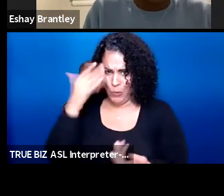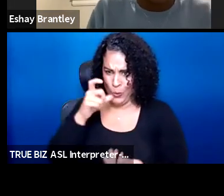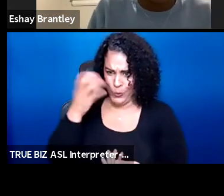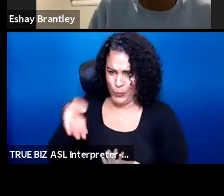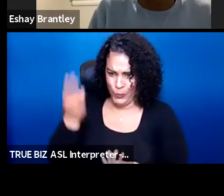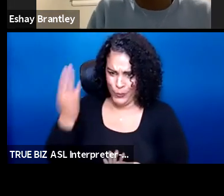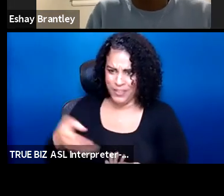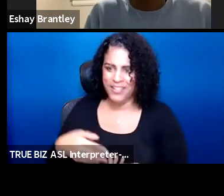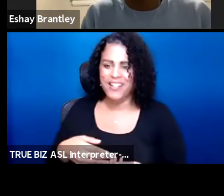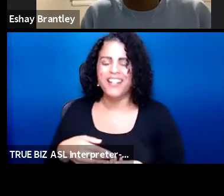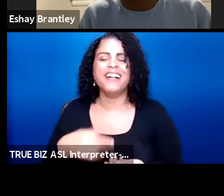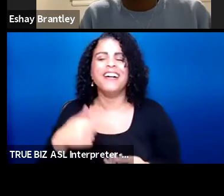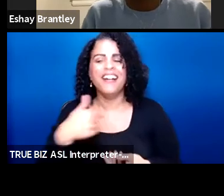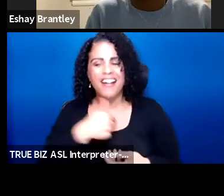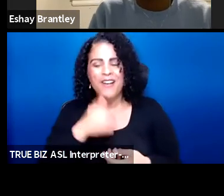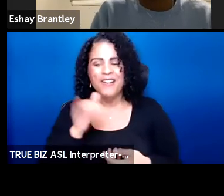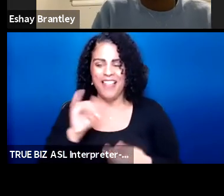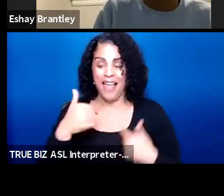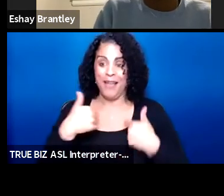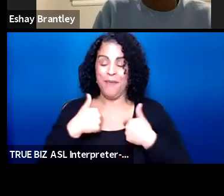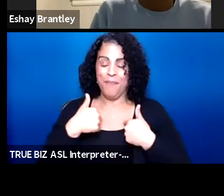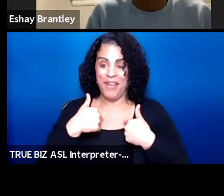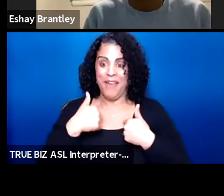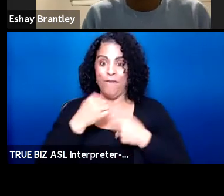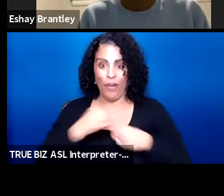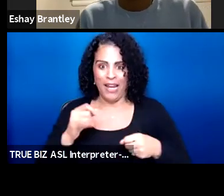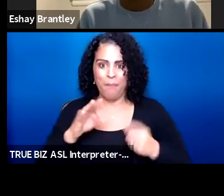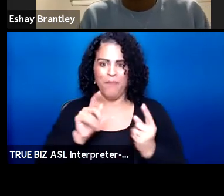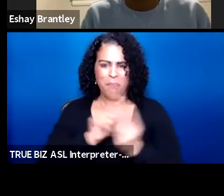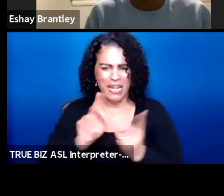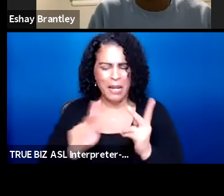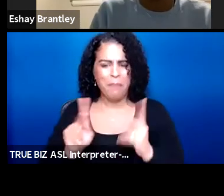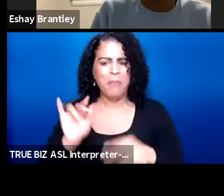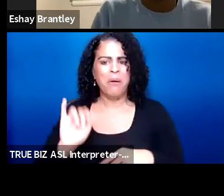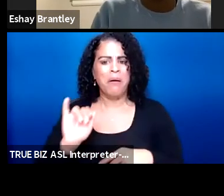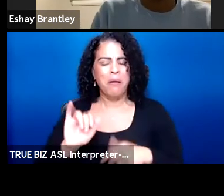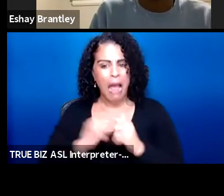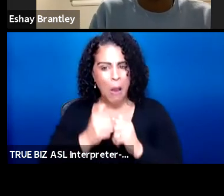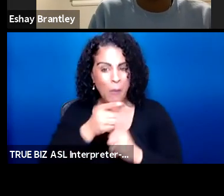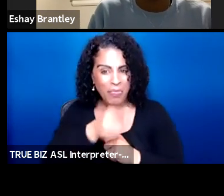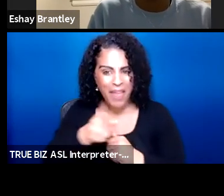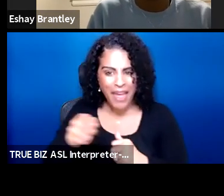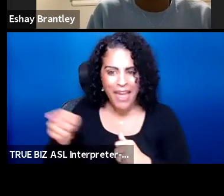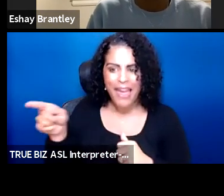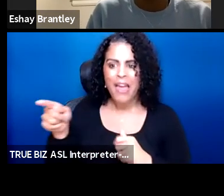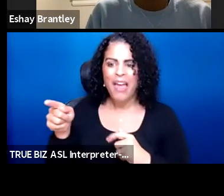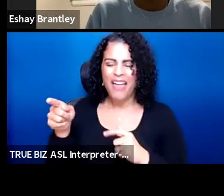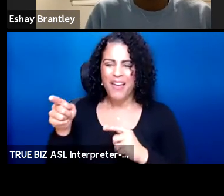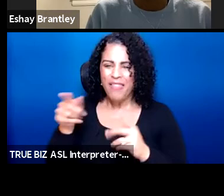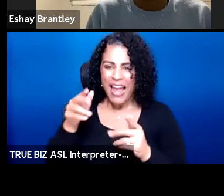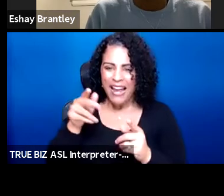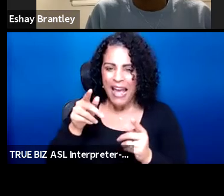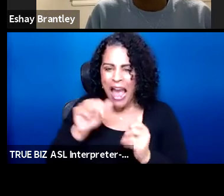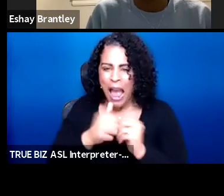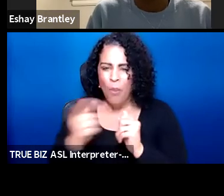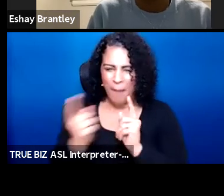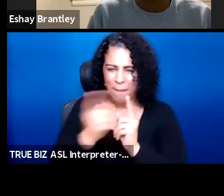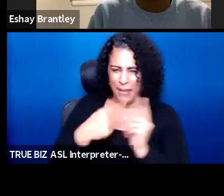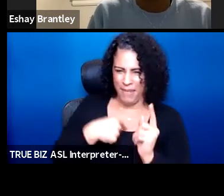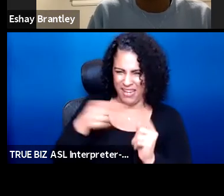Which gives me, like, this sort of freedom of, like, meeting people, you know, like, how they are meeting me, like, what's the energy? And